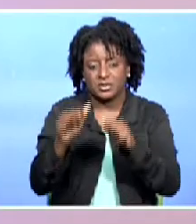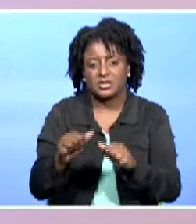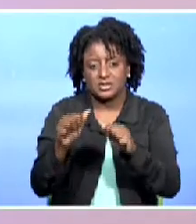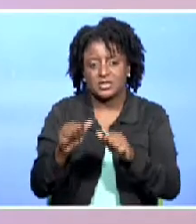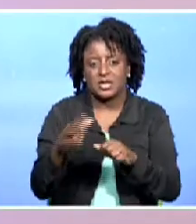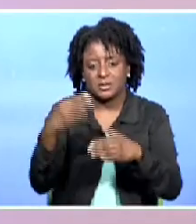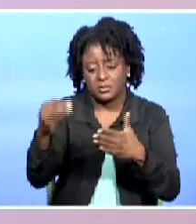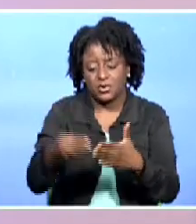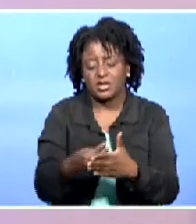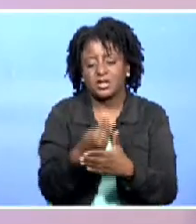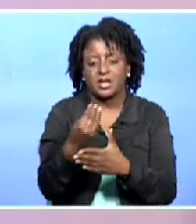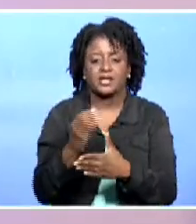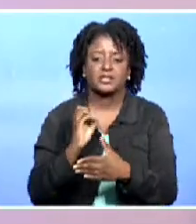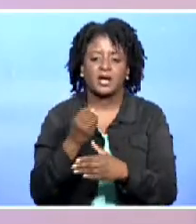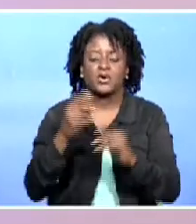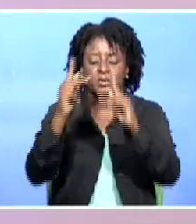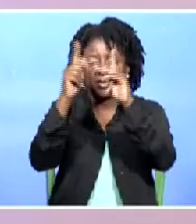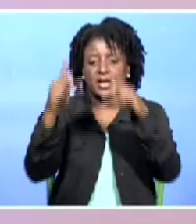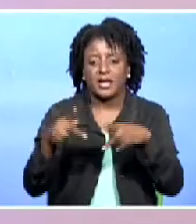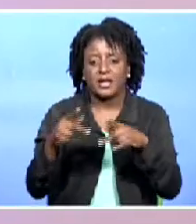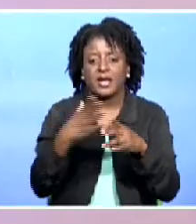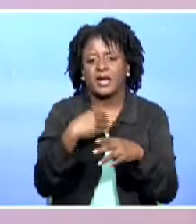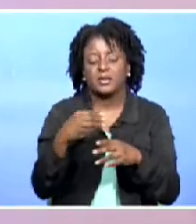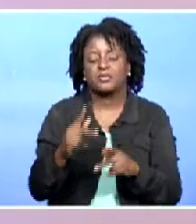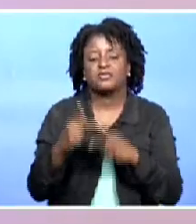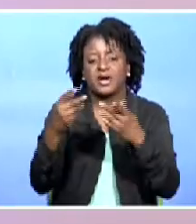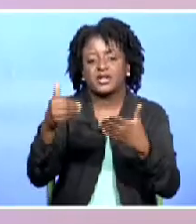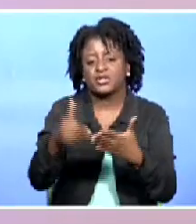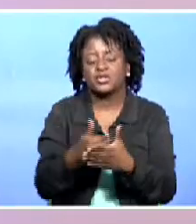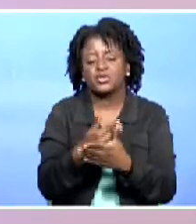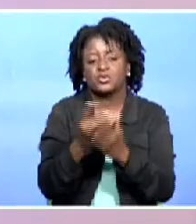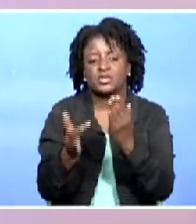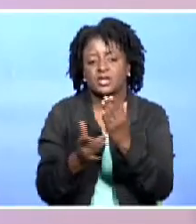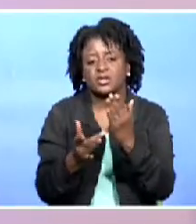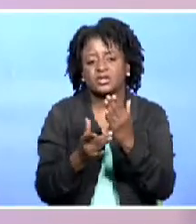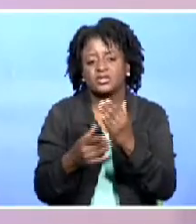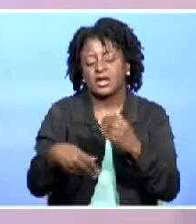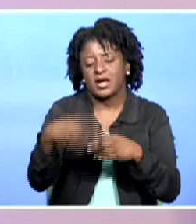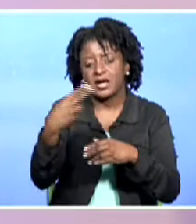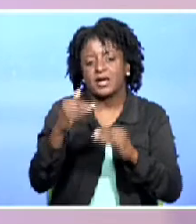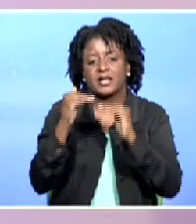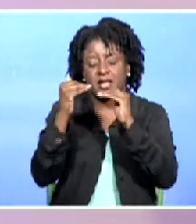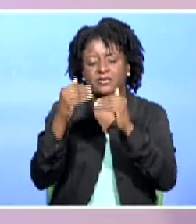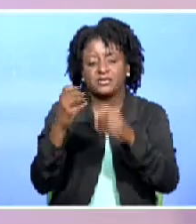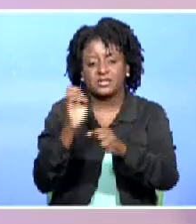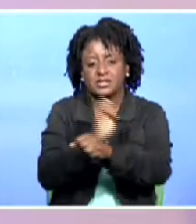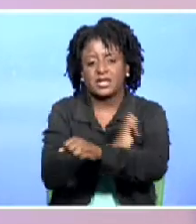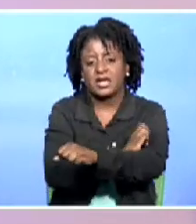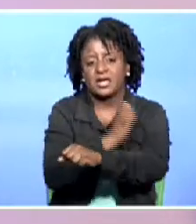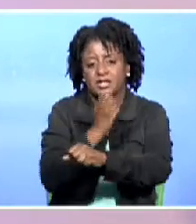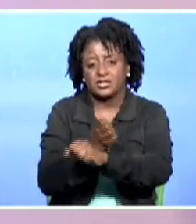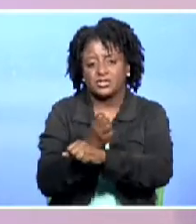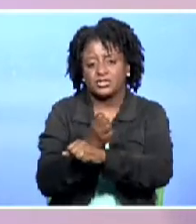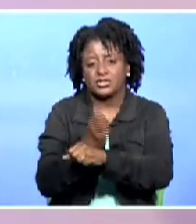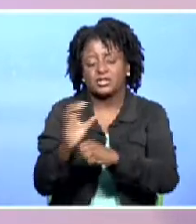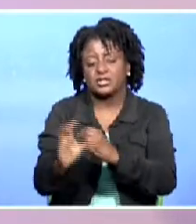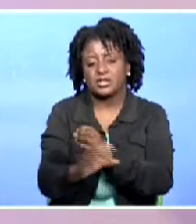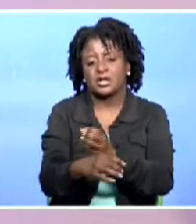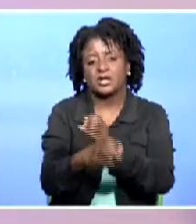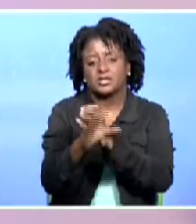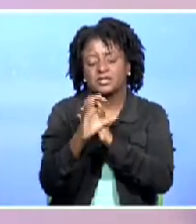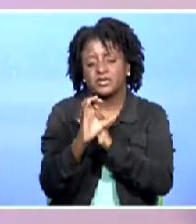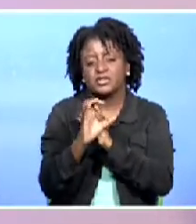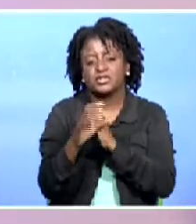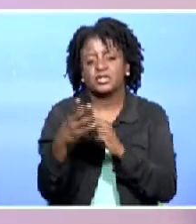newer technologies together with higher levels of energy conservation and improved efficiencies when compared